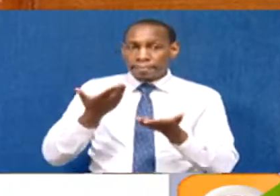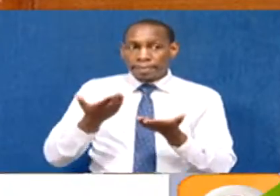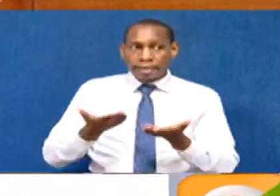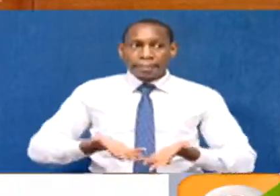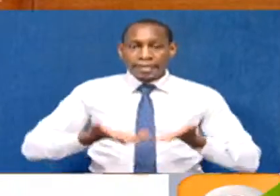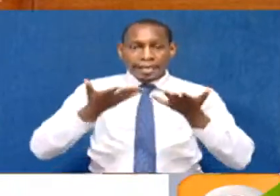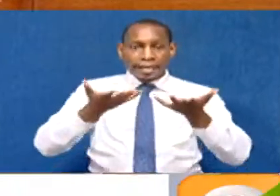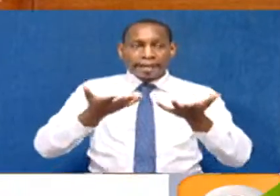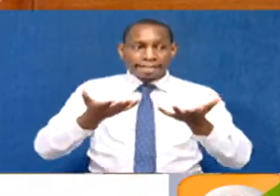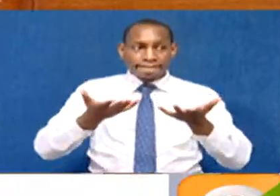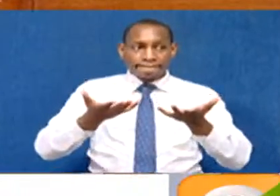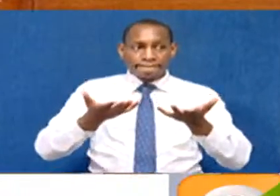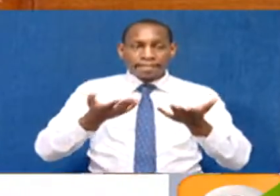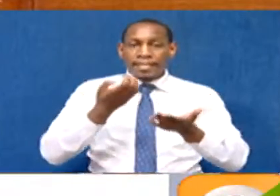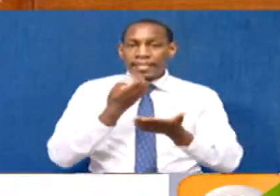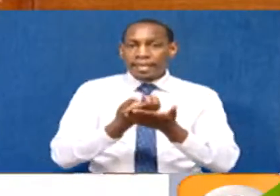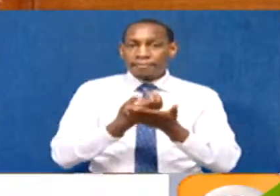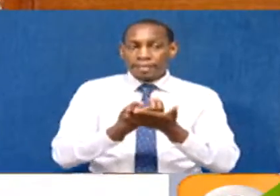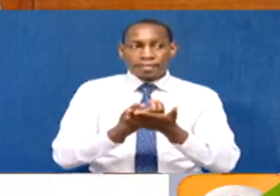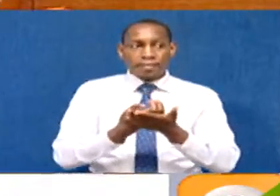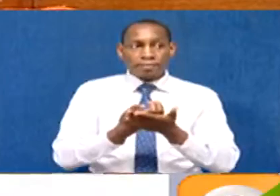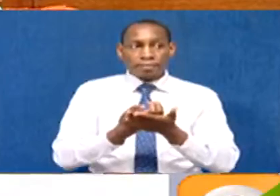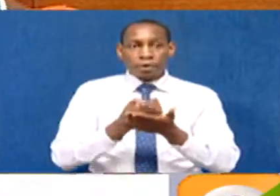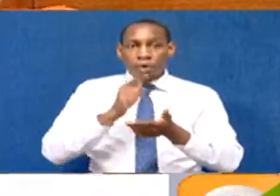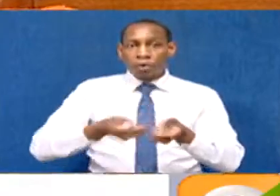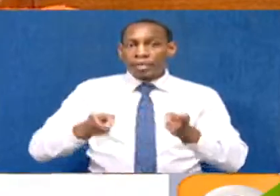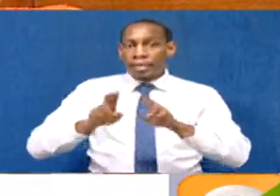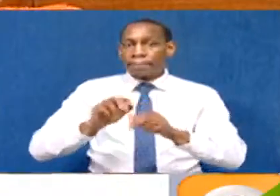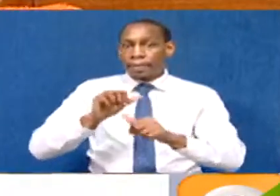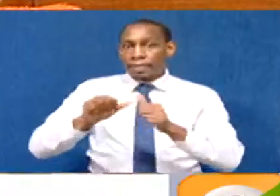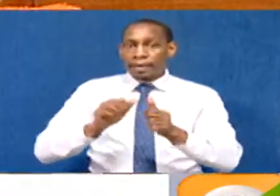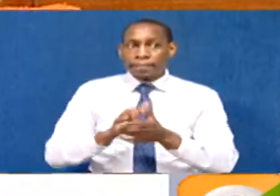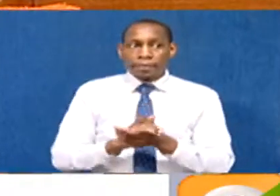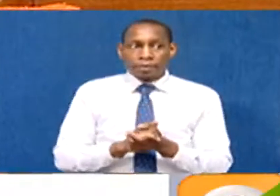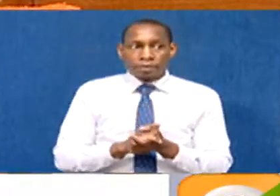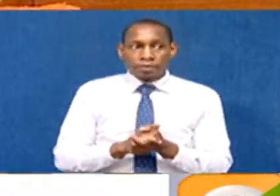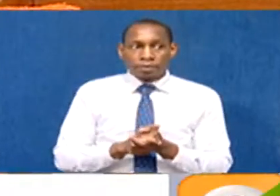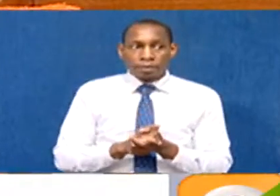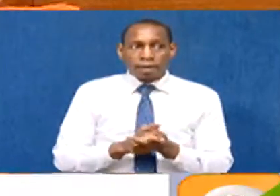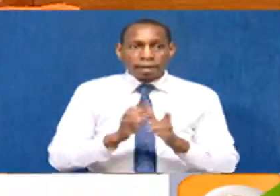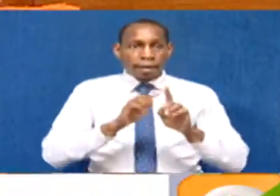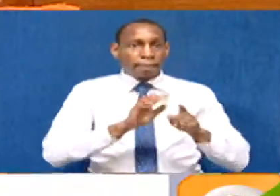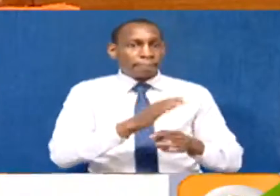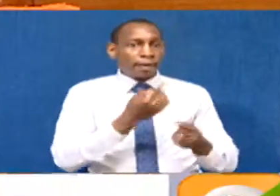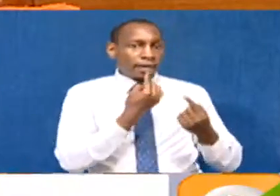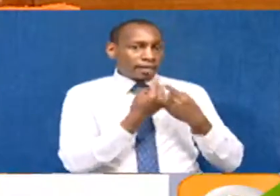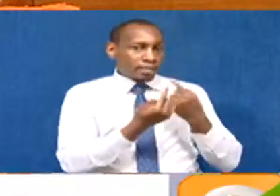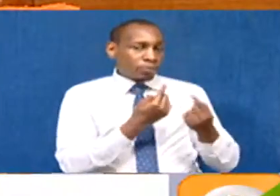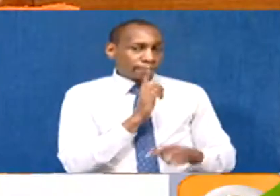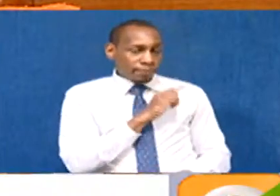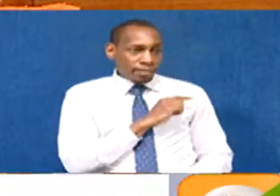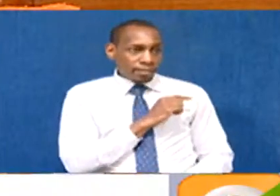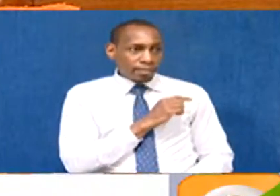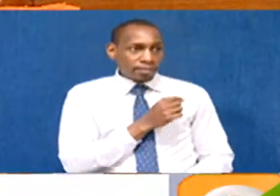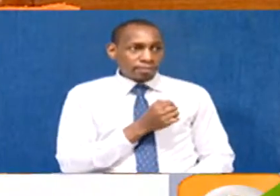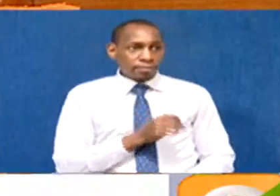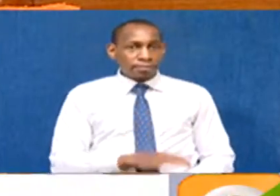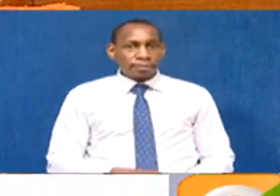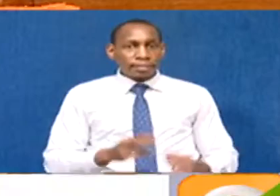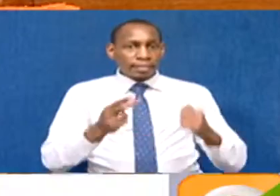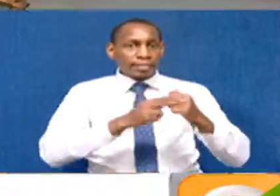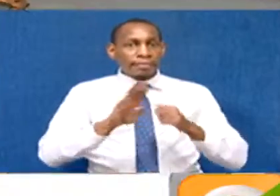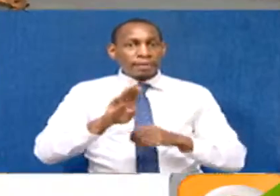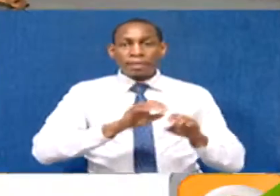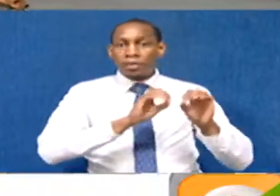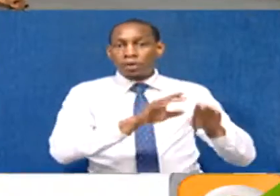giving evidence or saying what happened to Arwa and Kem, you know. But Kemaro. He spoke about it. He you said, know, only you know, the way